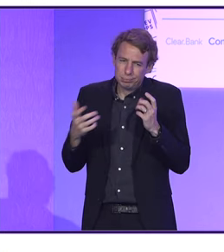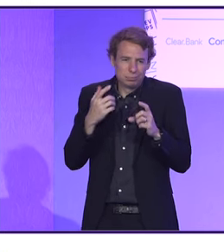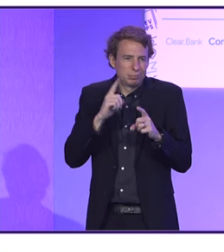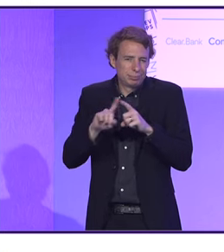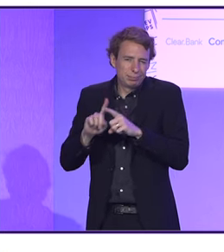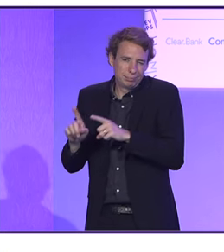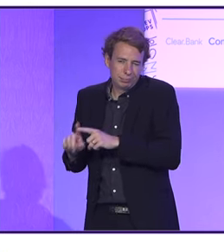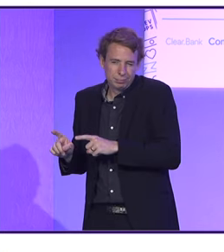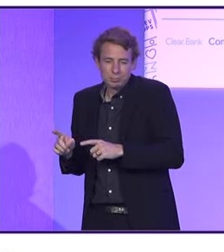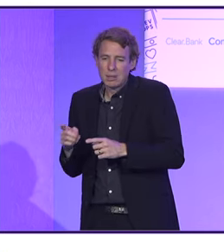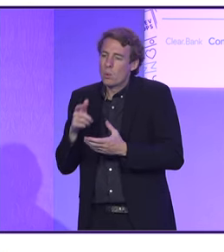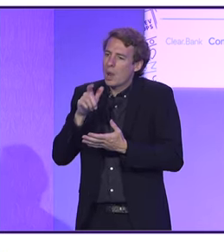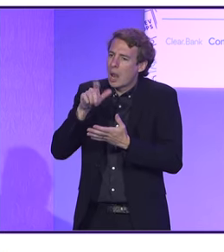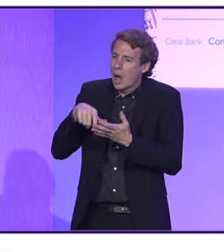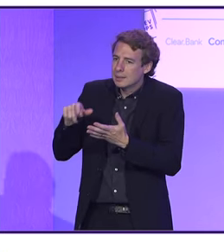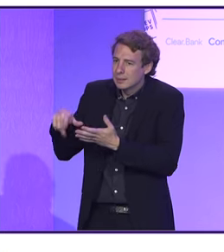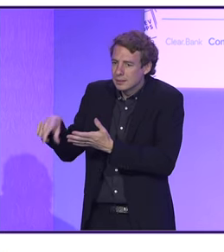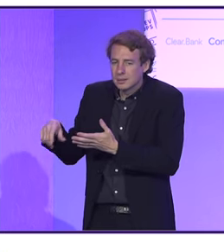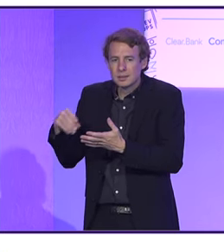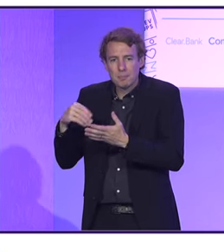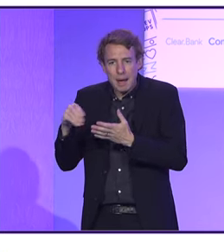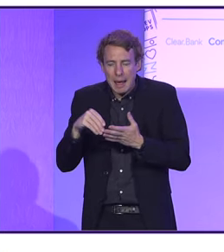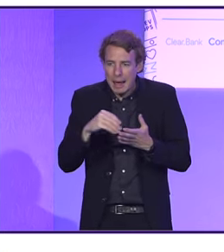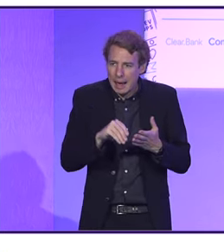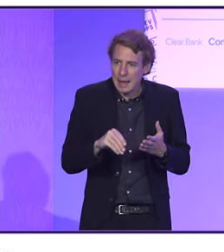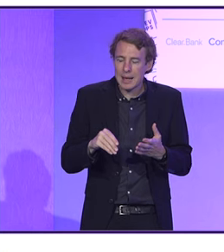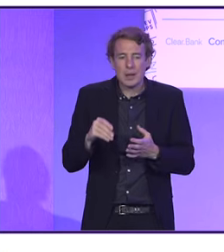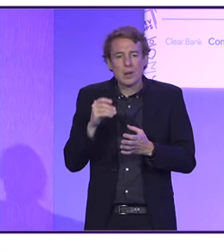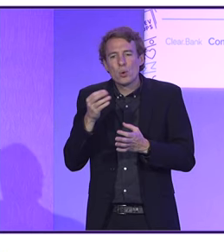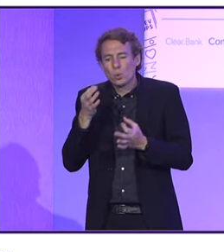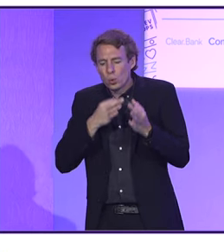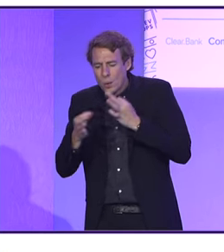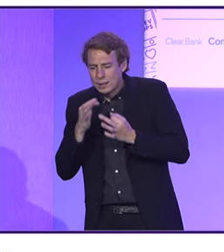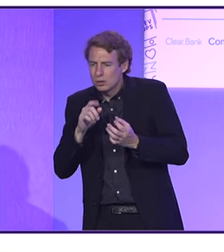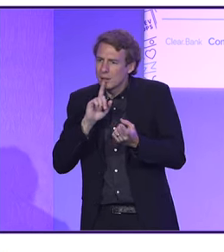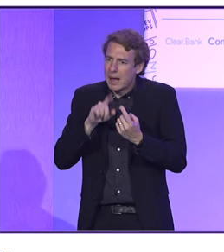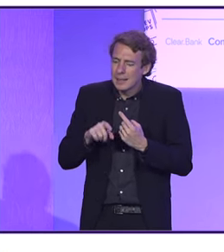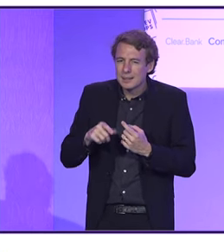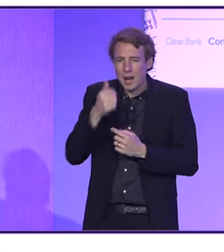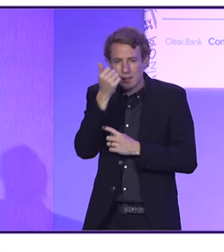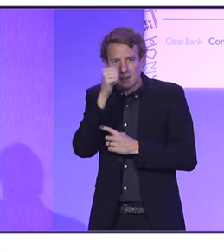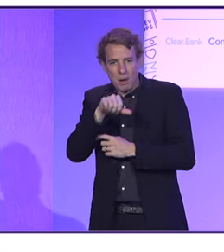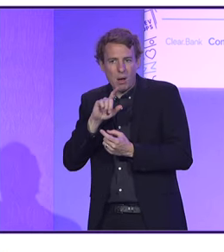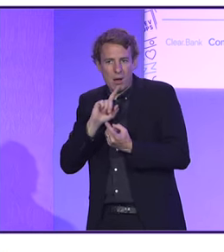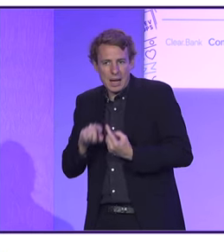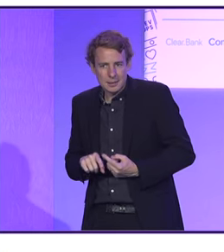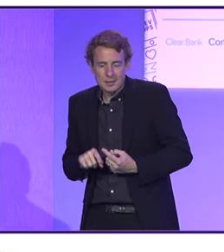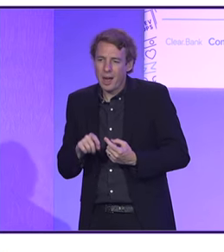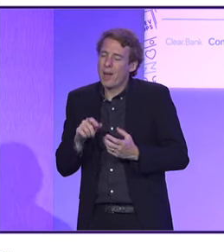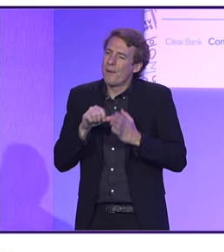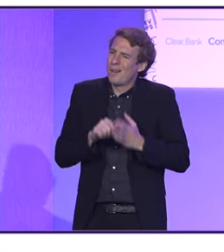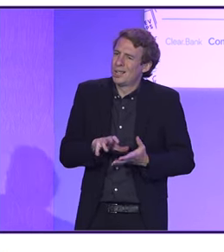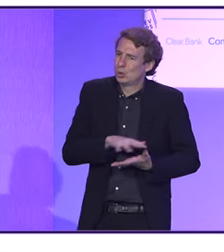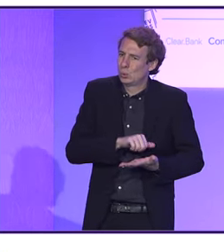of licenses and pay for them. There are various question and answer formats that we call smart answers, which are difficult to cache and slightly